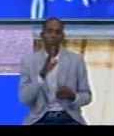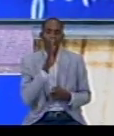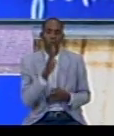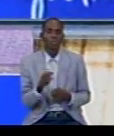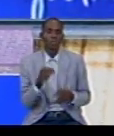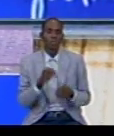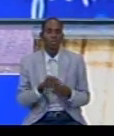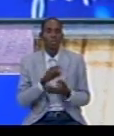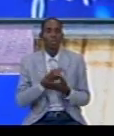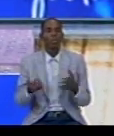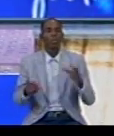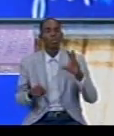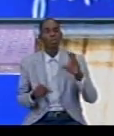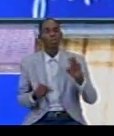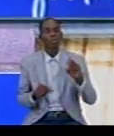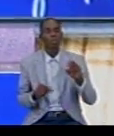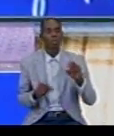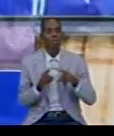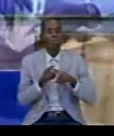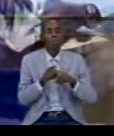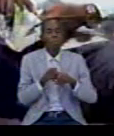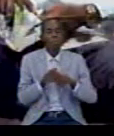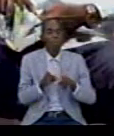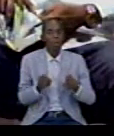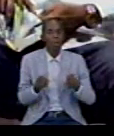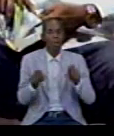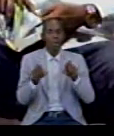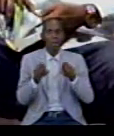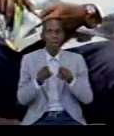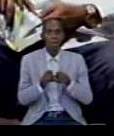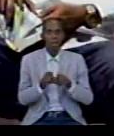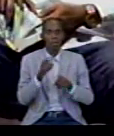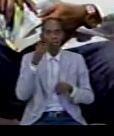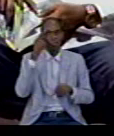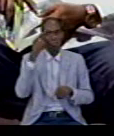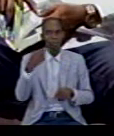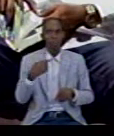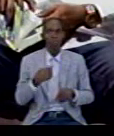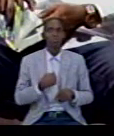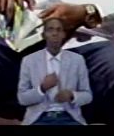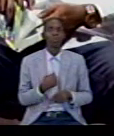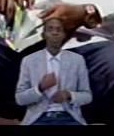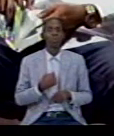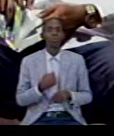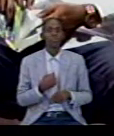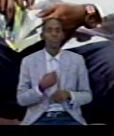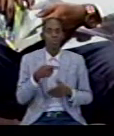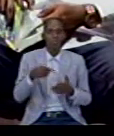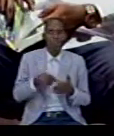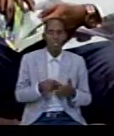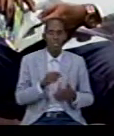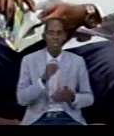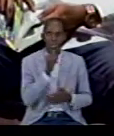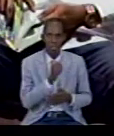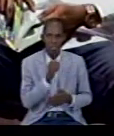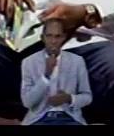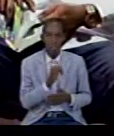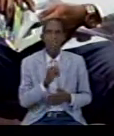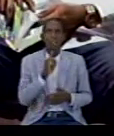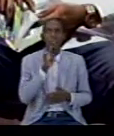verse 30, he tells us, but as for me, this secret is